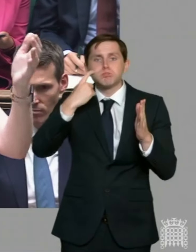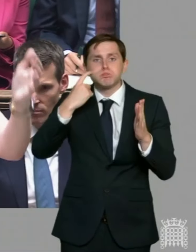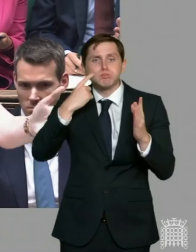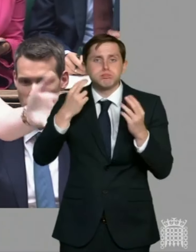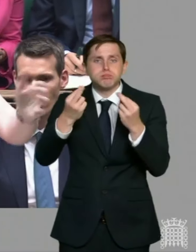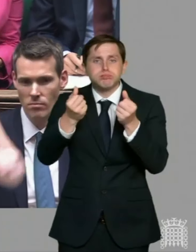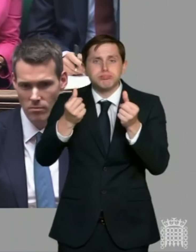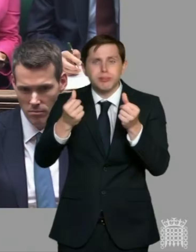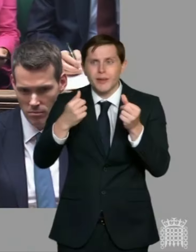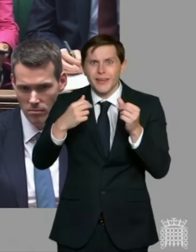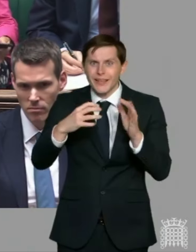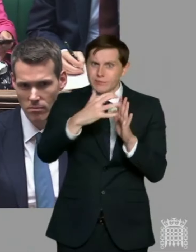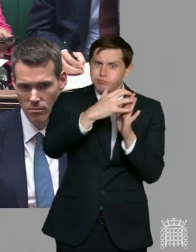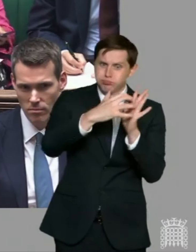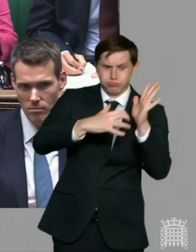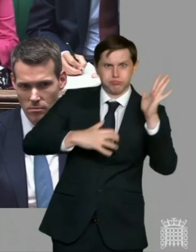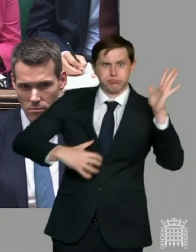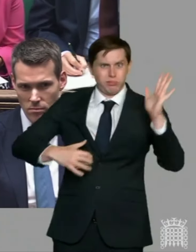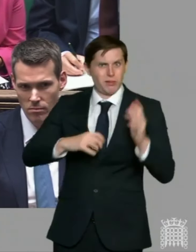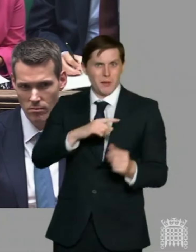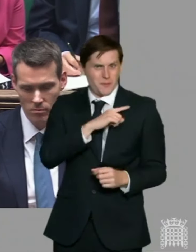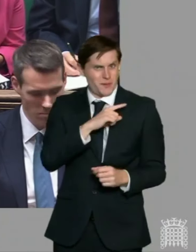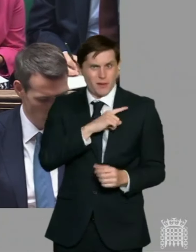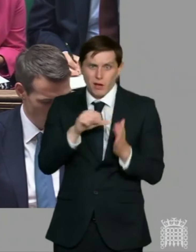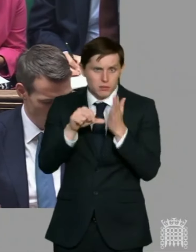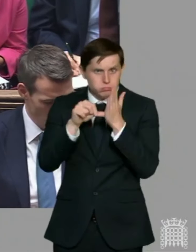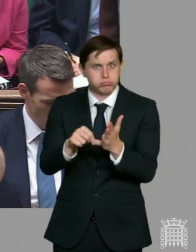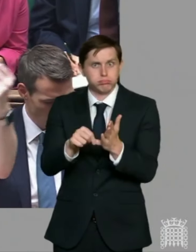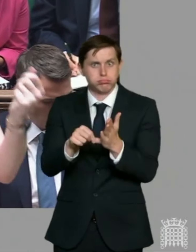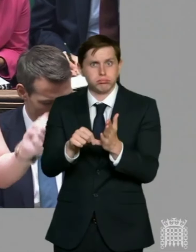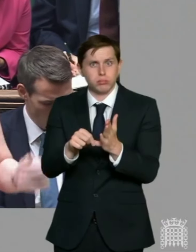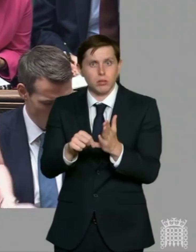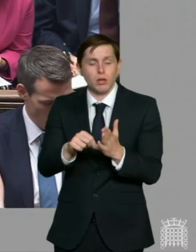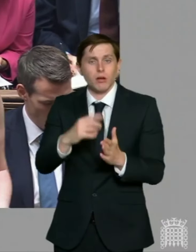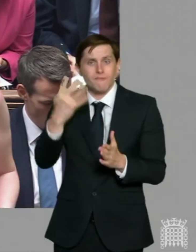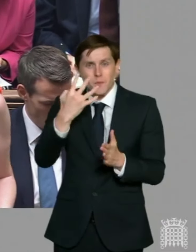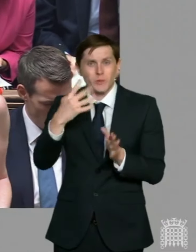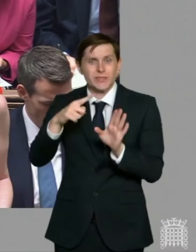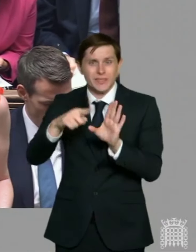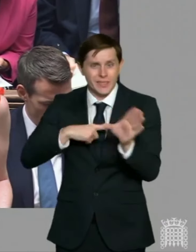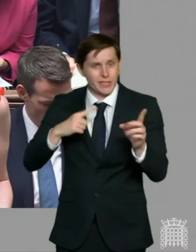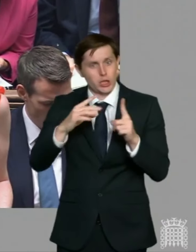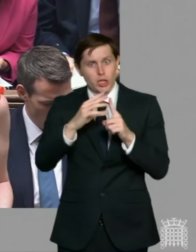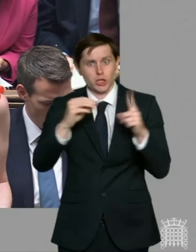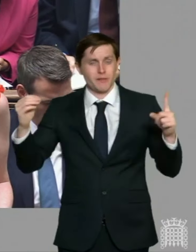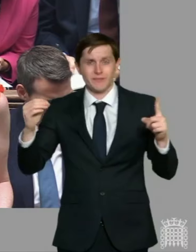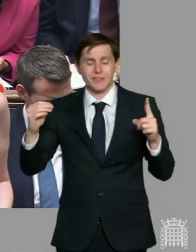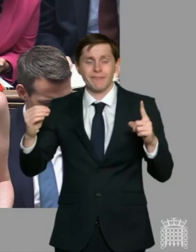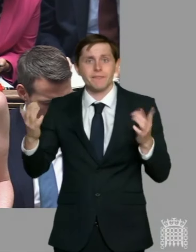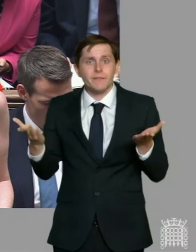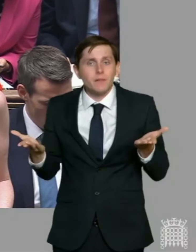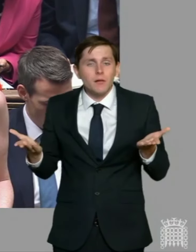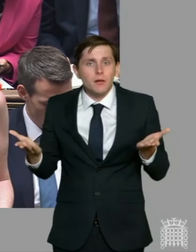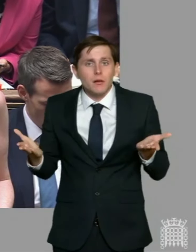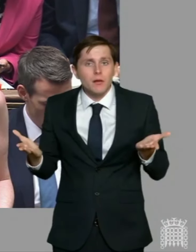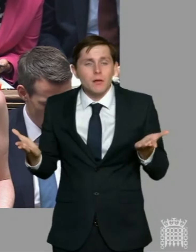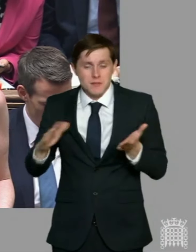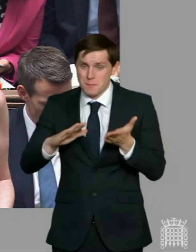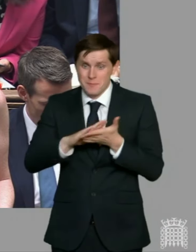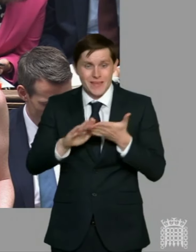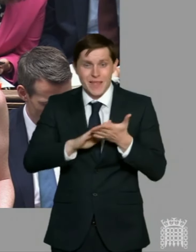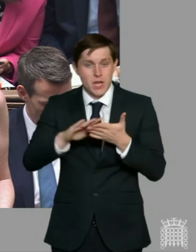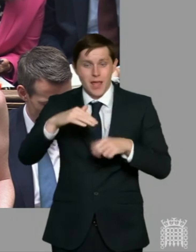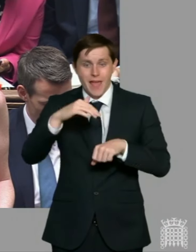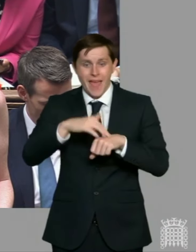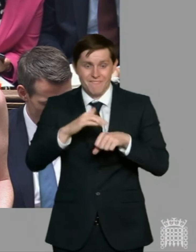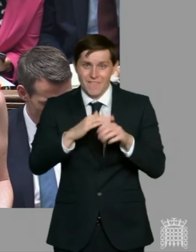the disaster of the last Tory government that ripped up the National Planning Policy Framework and made a right